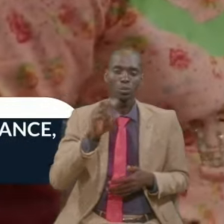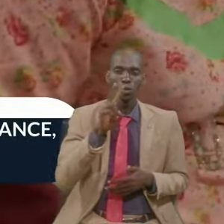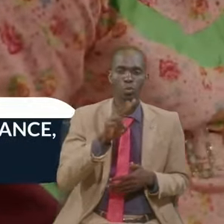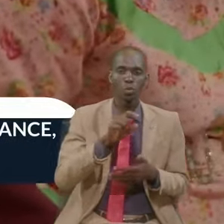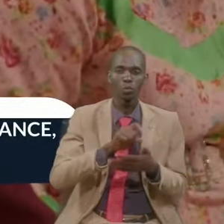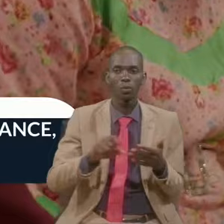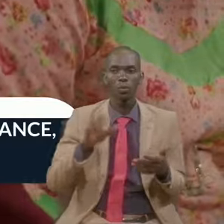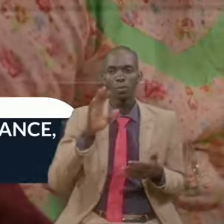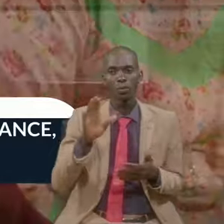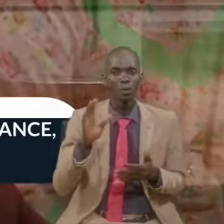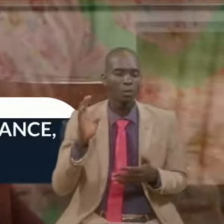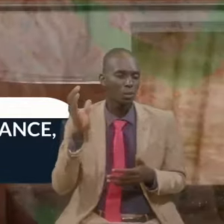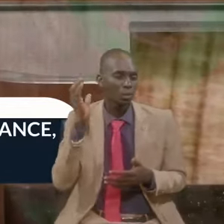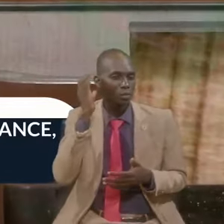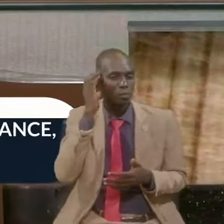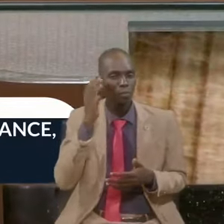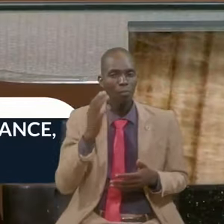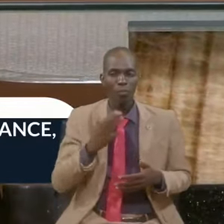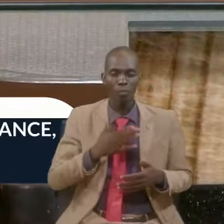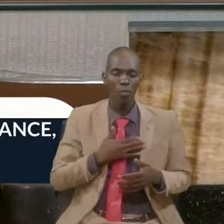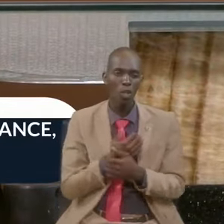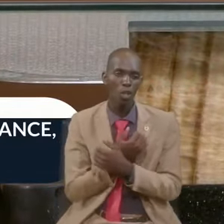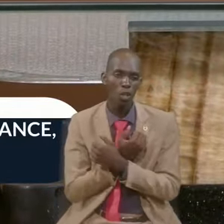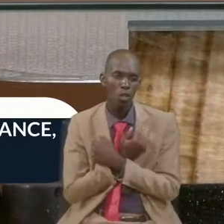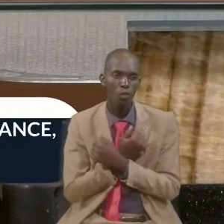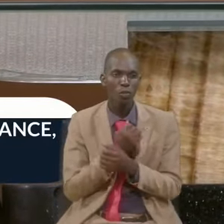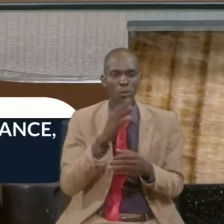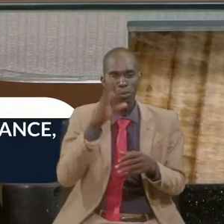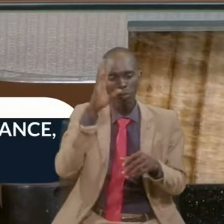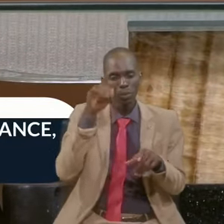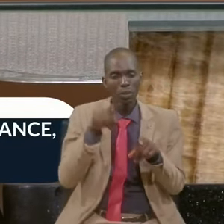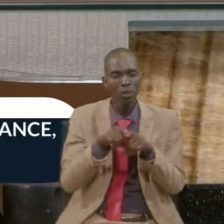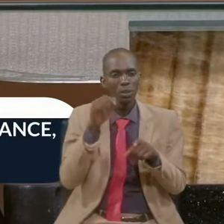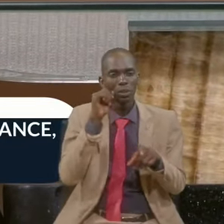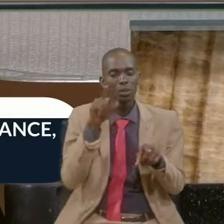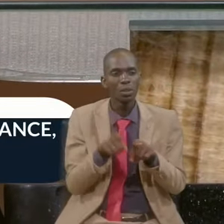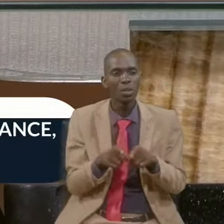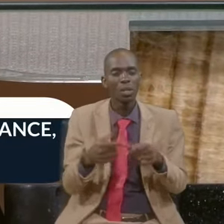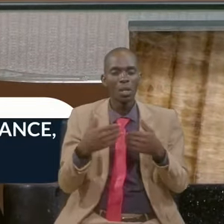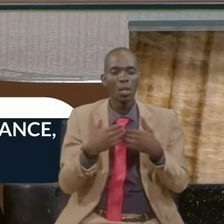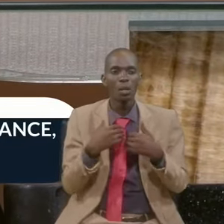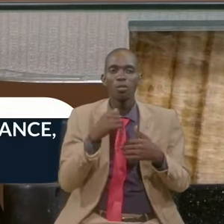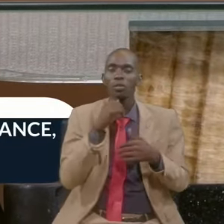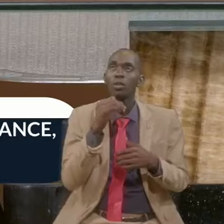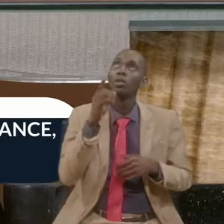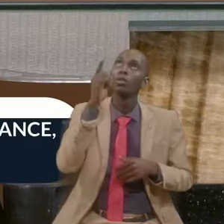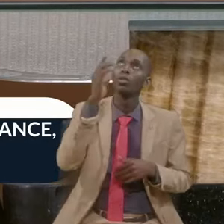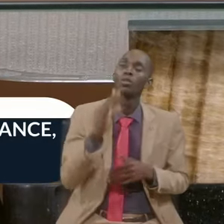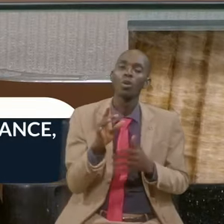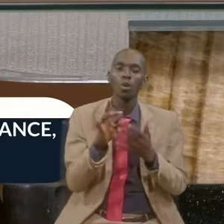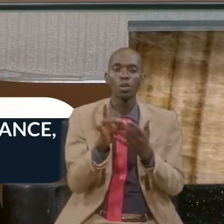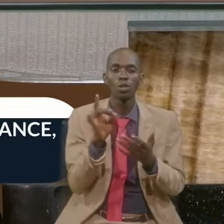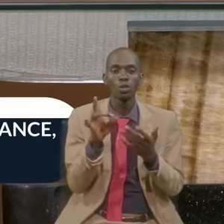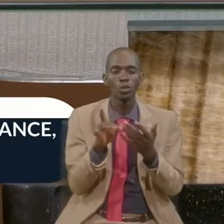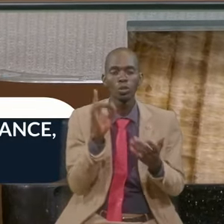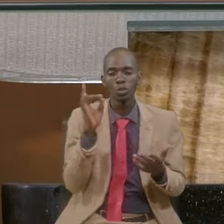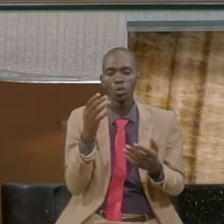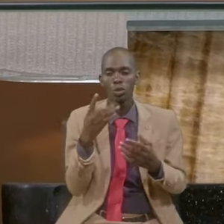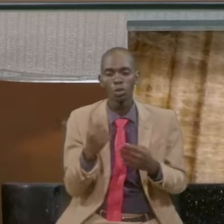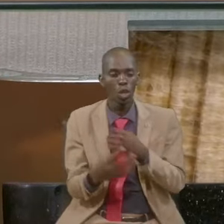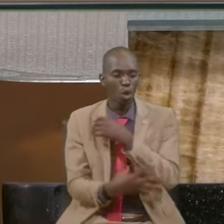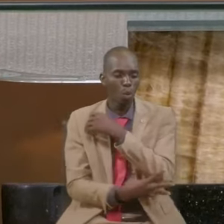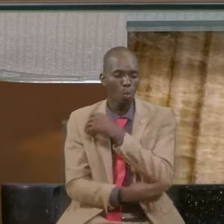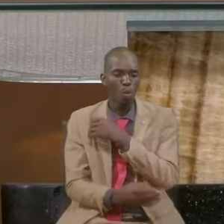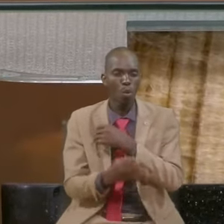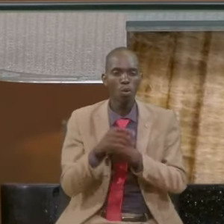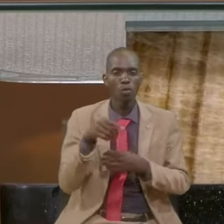my beloved brethren, have not God chosen the poor of this